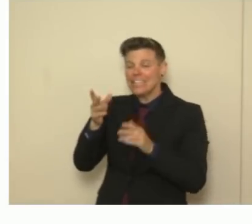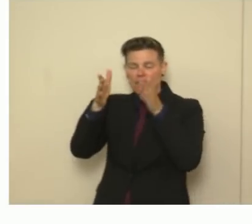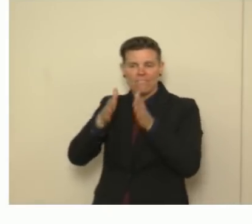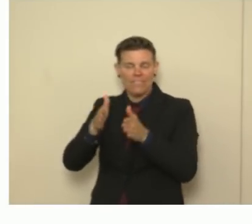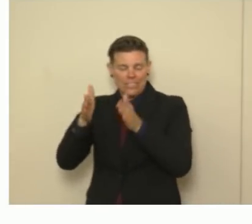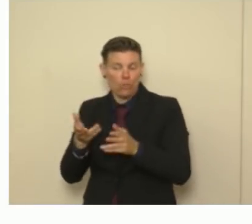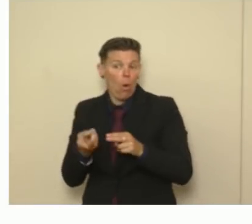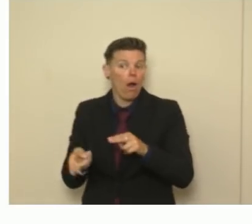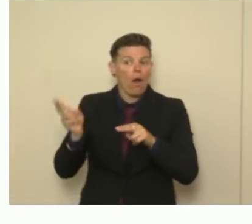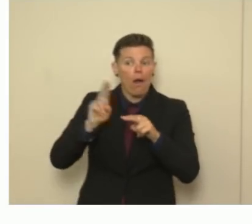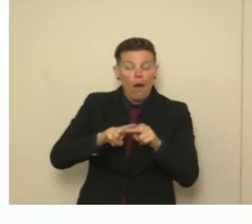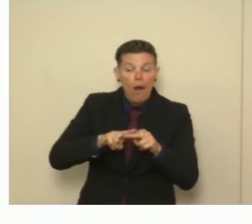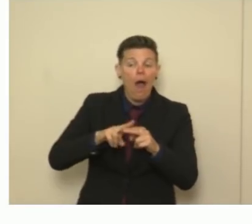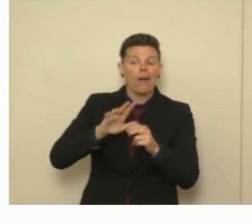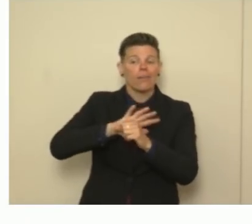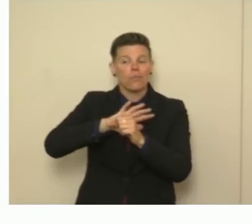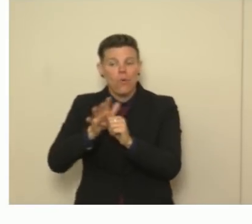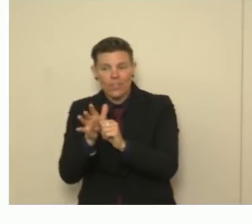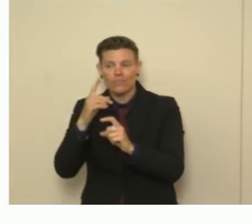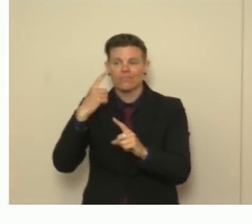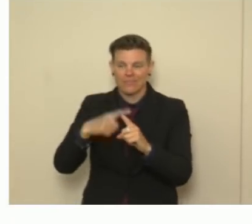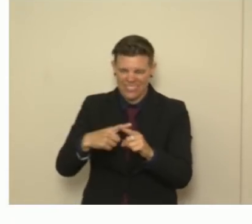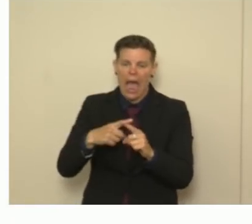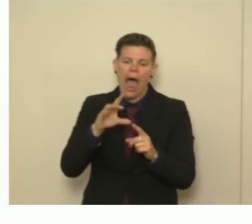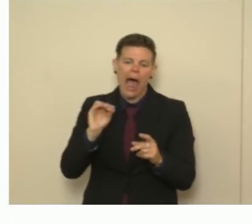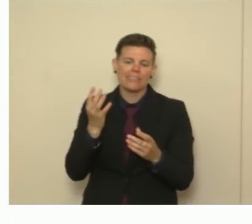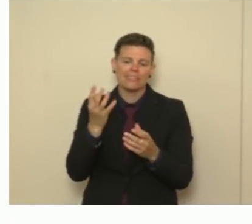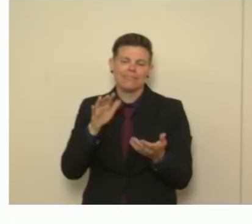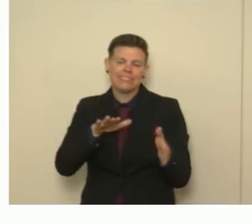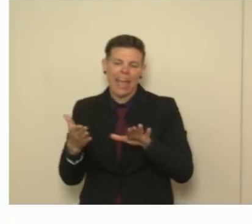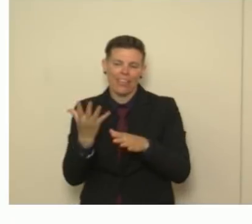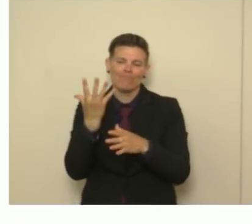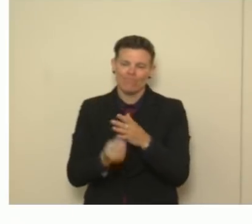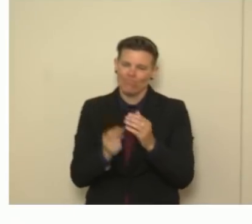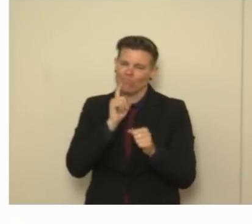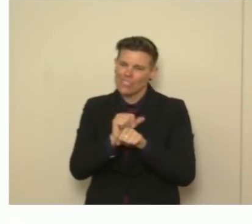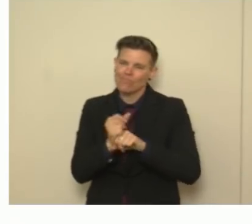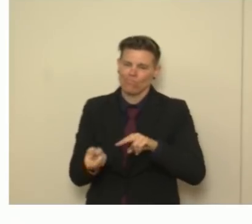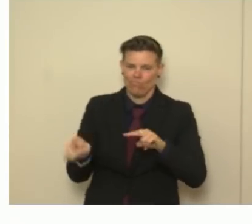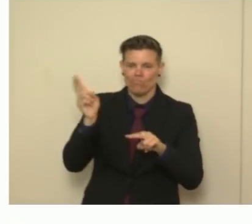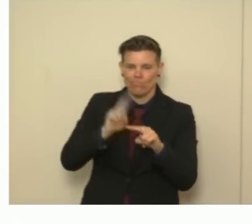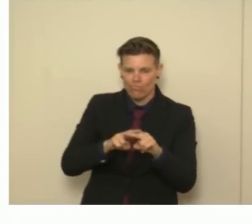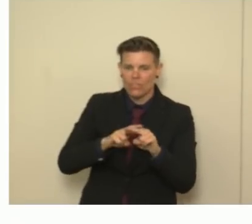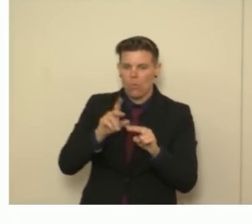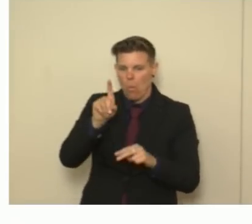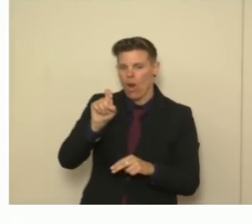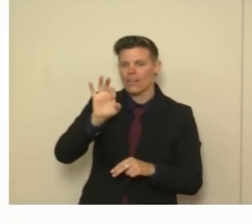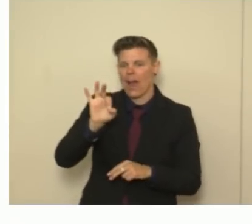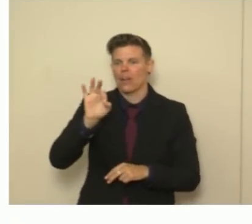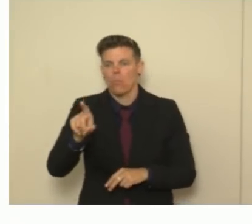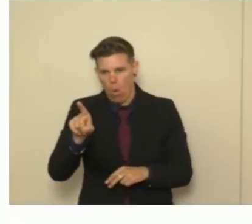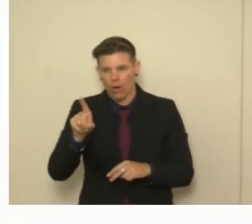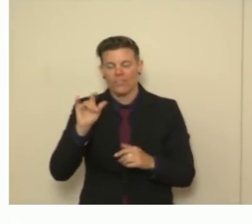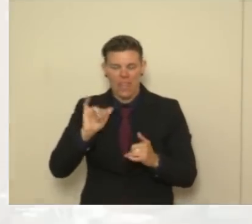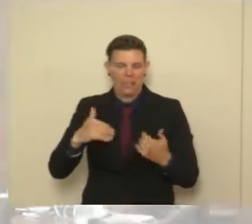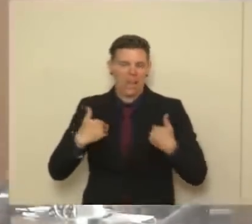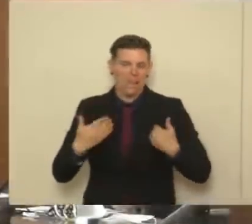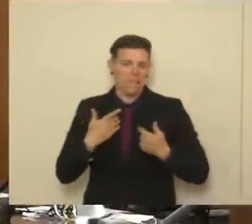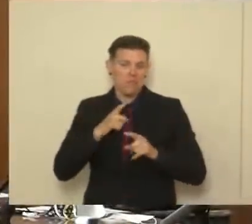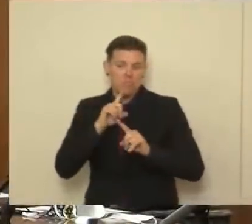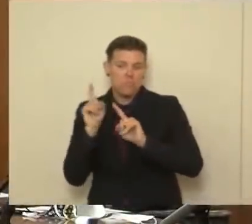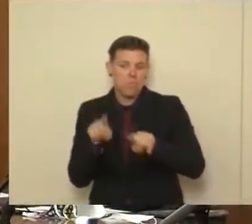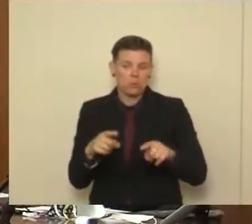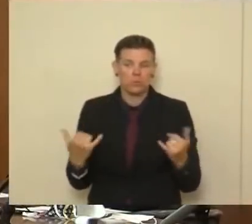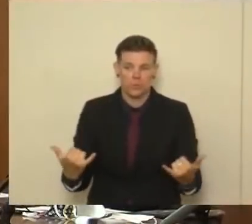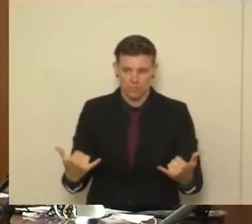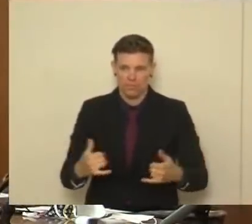and unfortunately in the number of deaths. It's gone up to 191. That's all I have for today. Thank you. Thank you, Secretary. All right, now